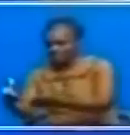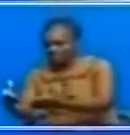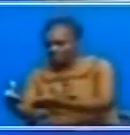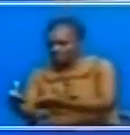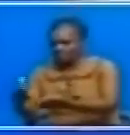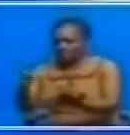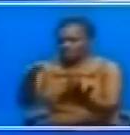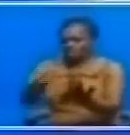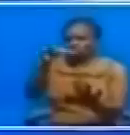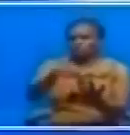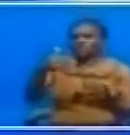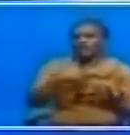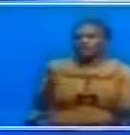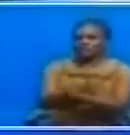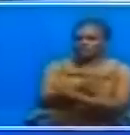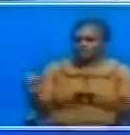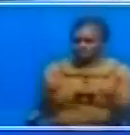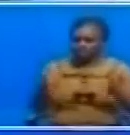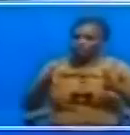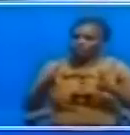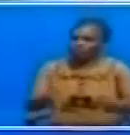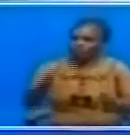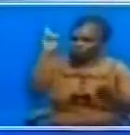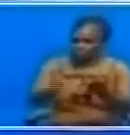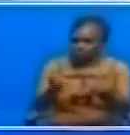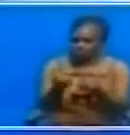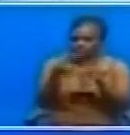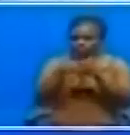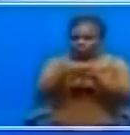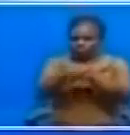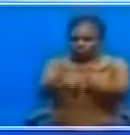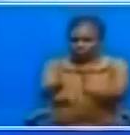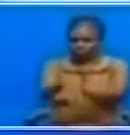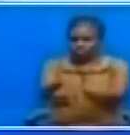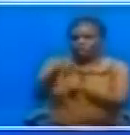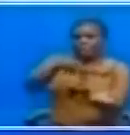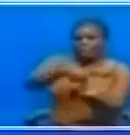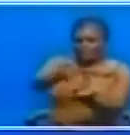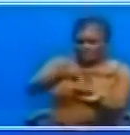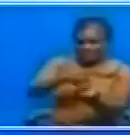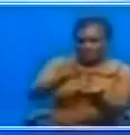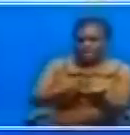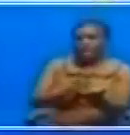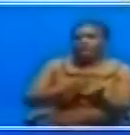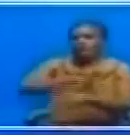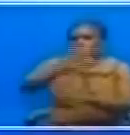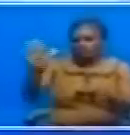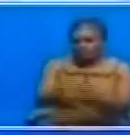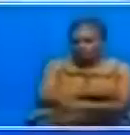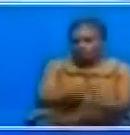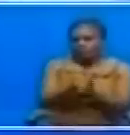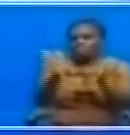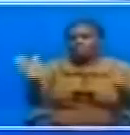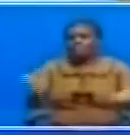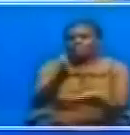have no choice and would be forced to harmonize wages across the entire public